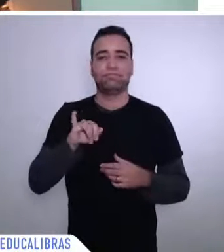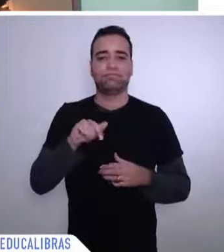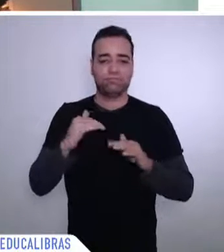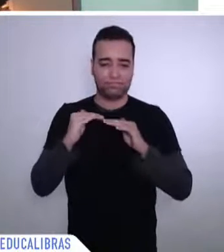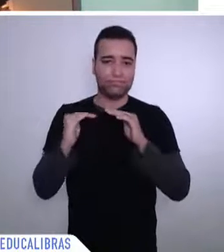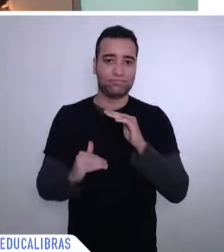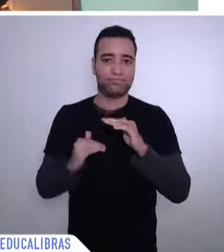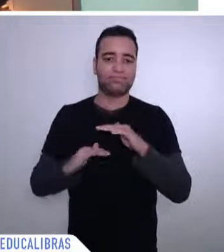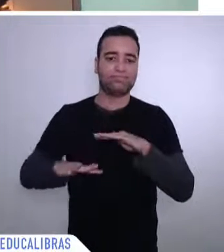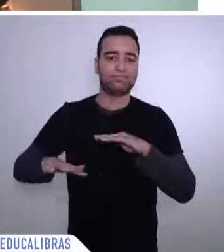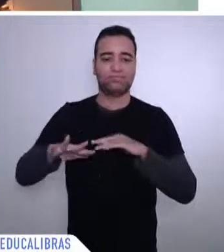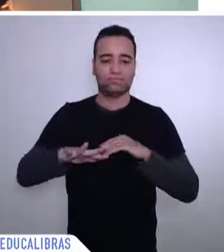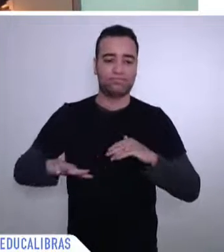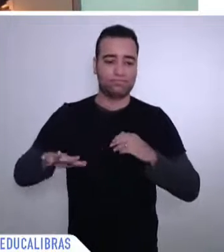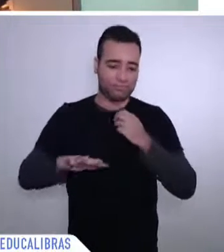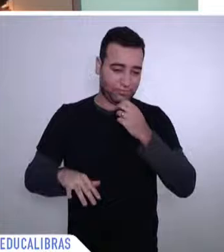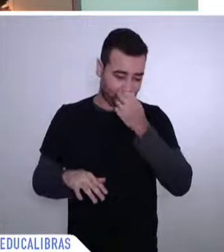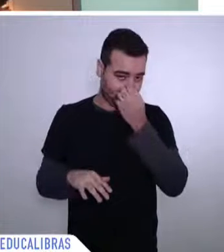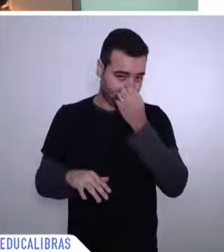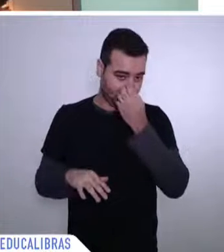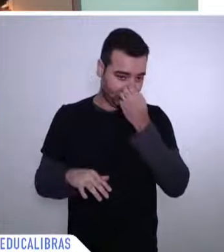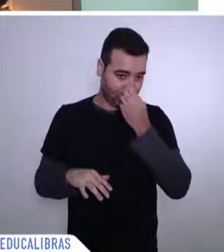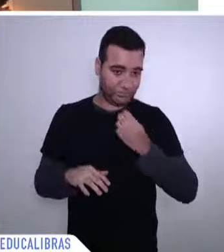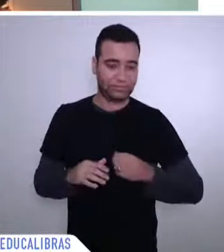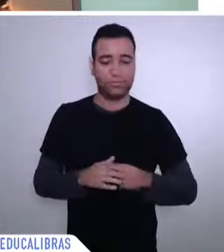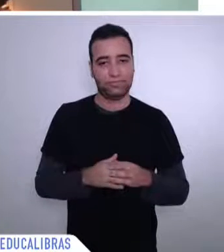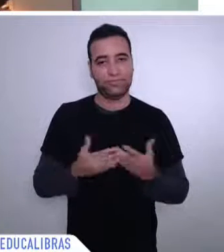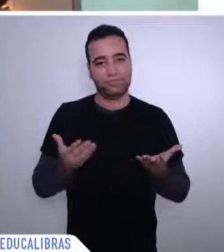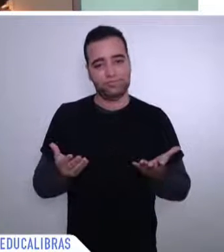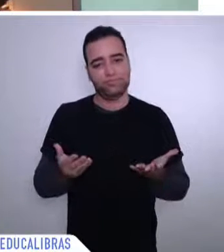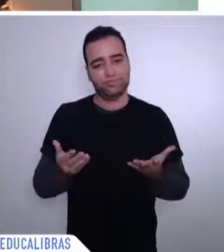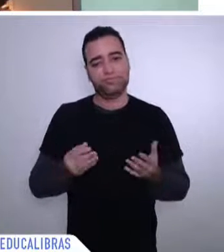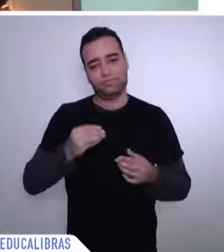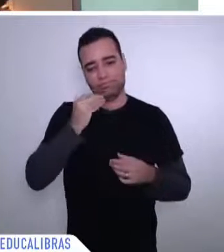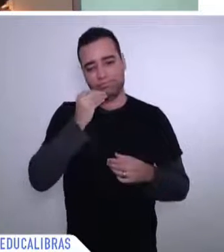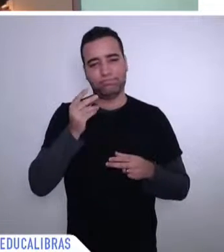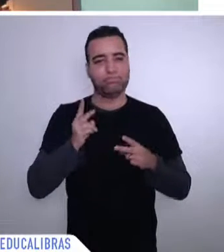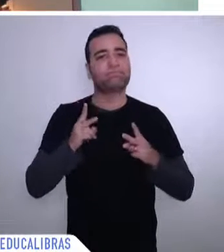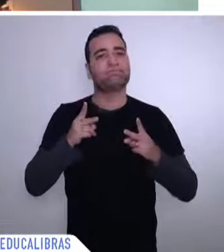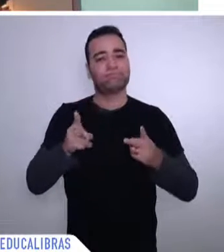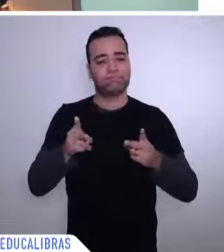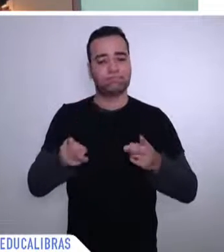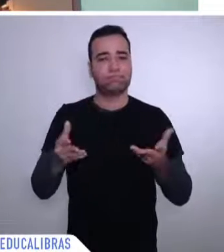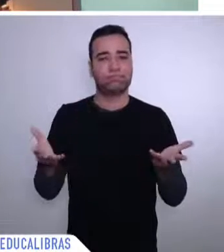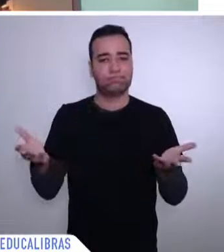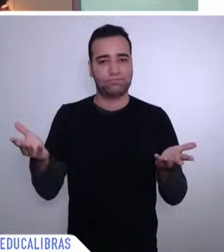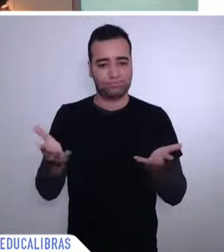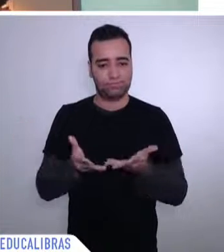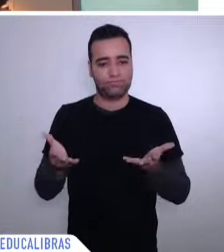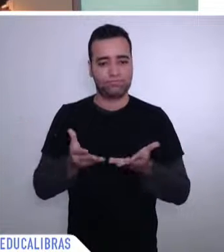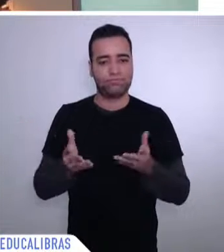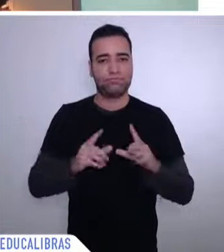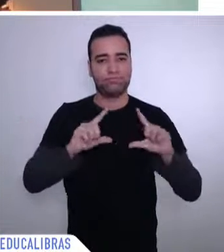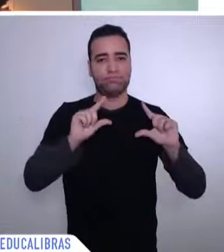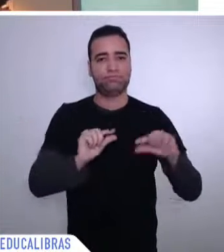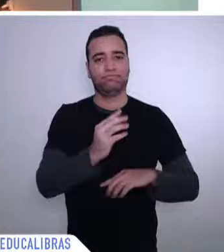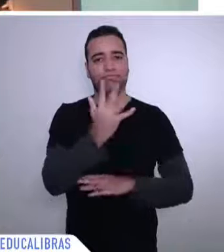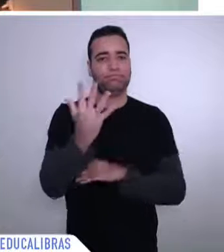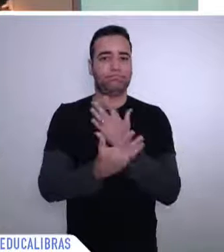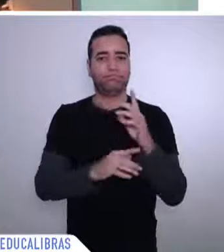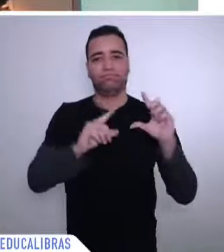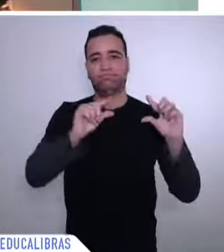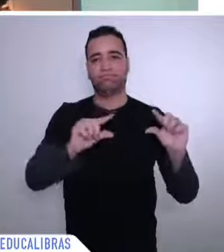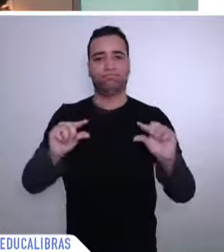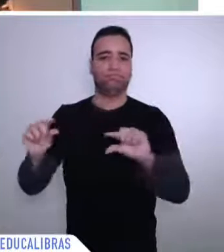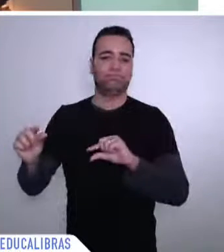managed with outsourcing and taylorism. we still continue with the